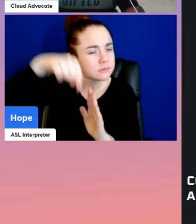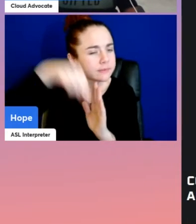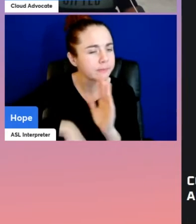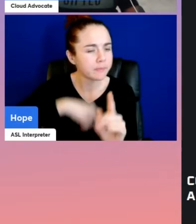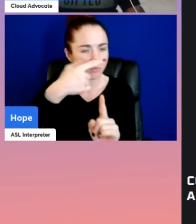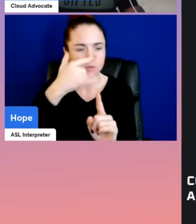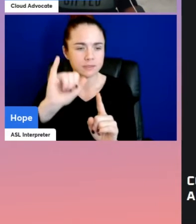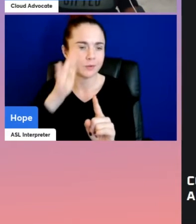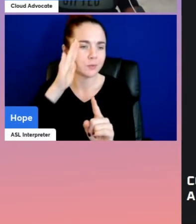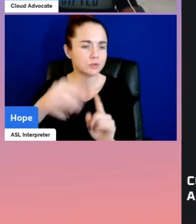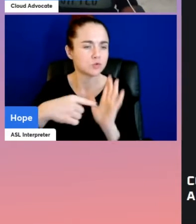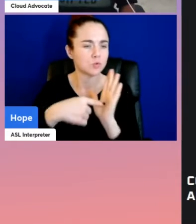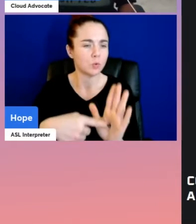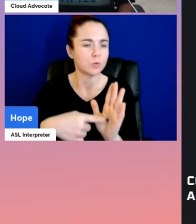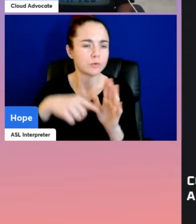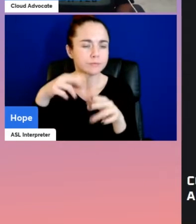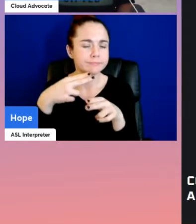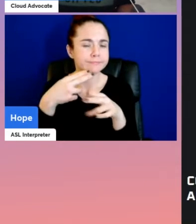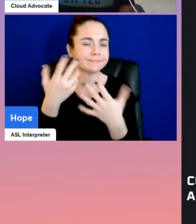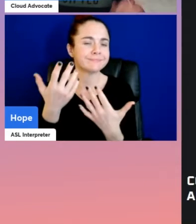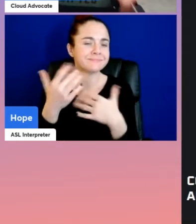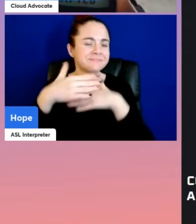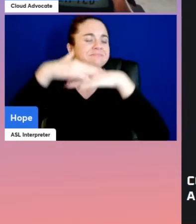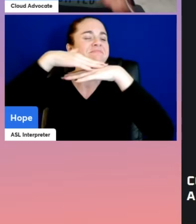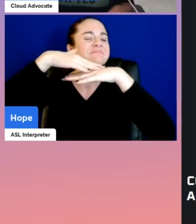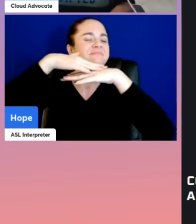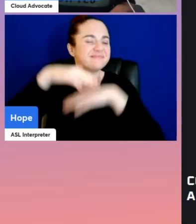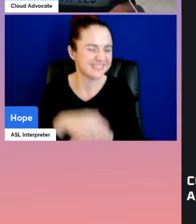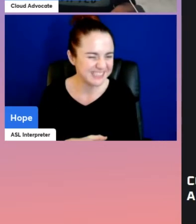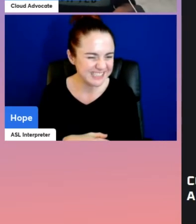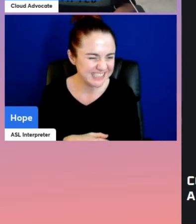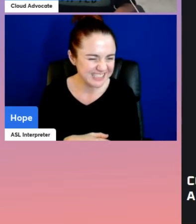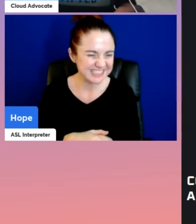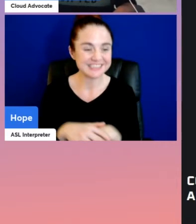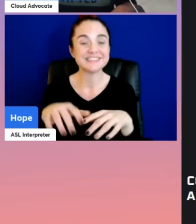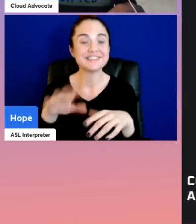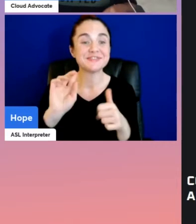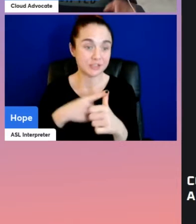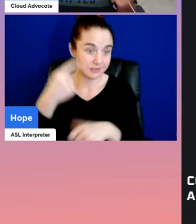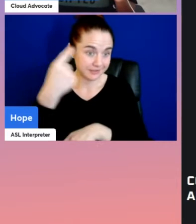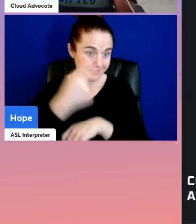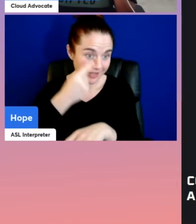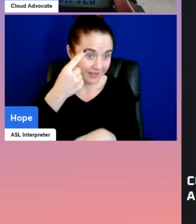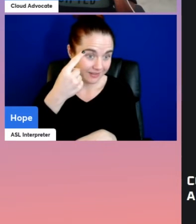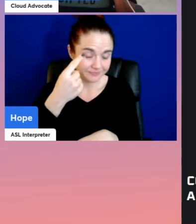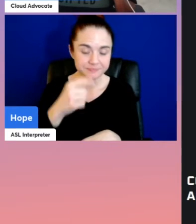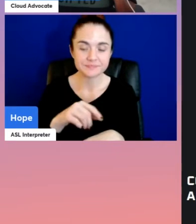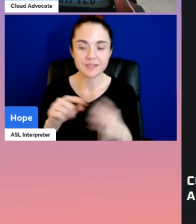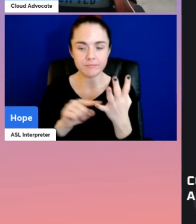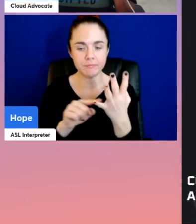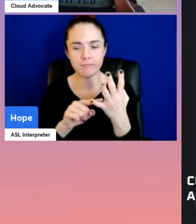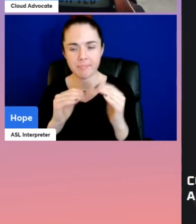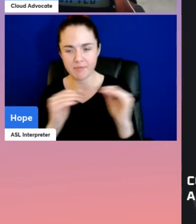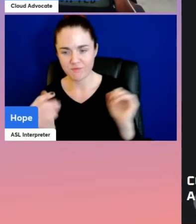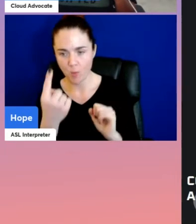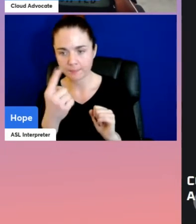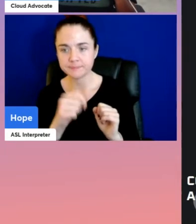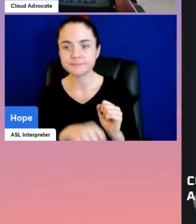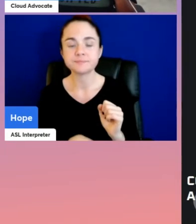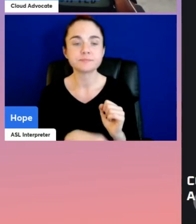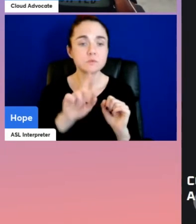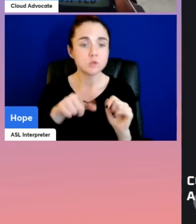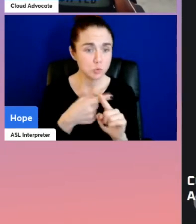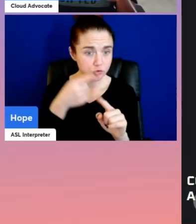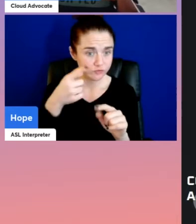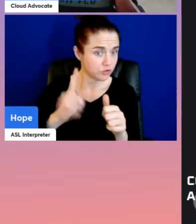taste, just a taste. Okay, so for day 1, when you first get